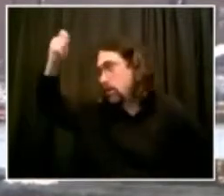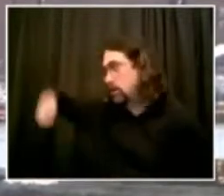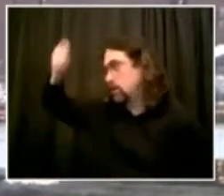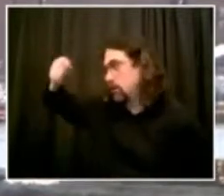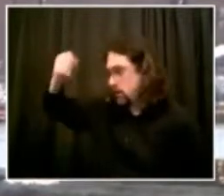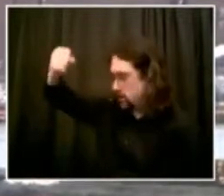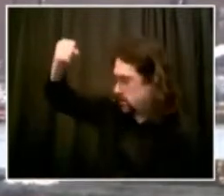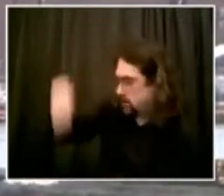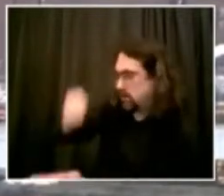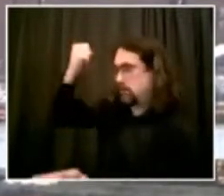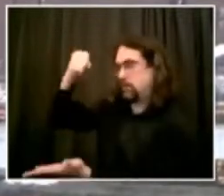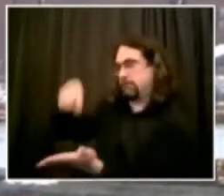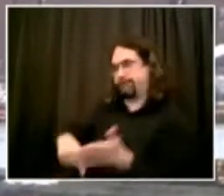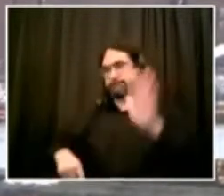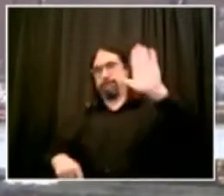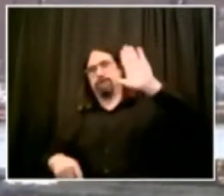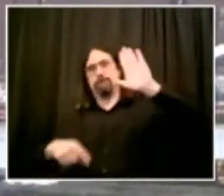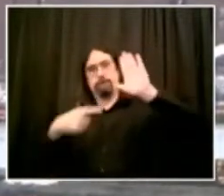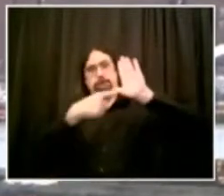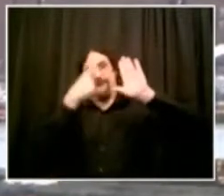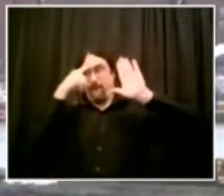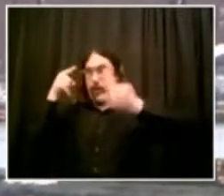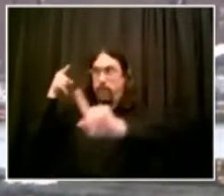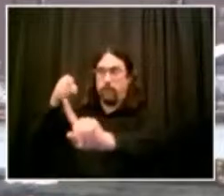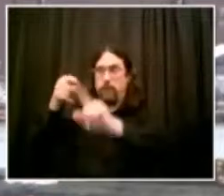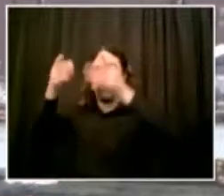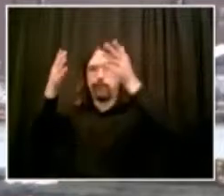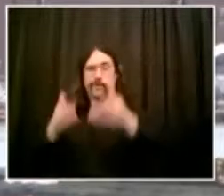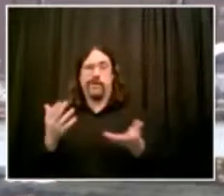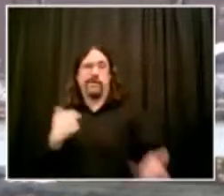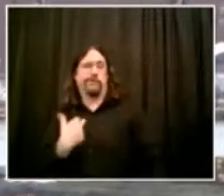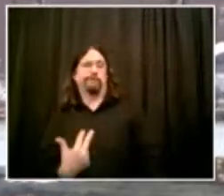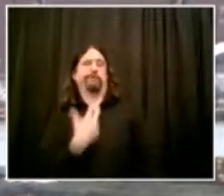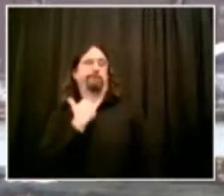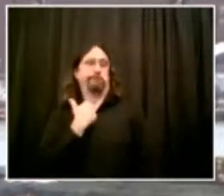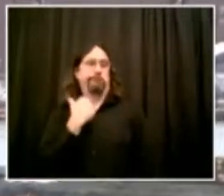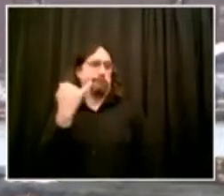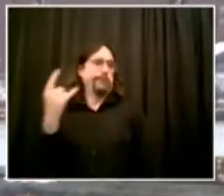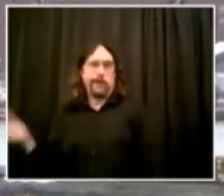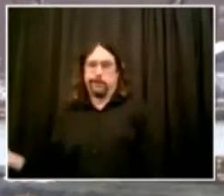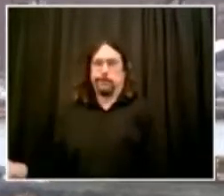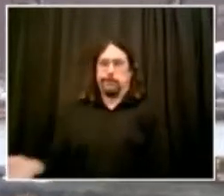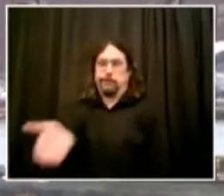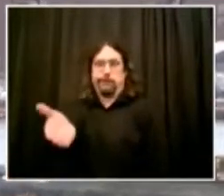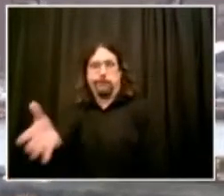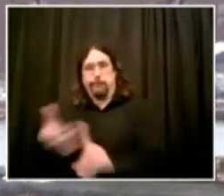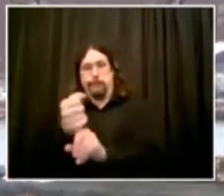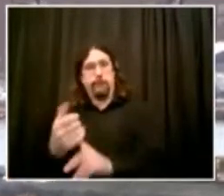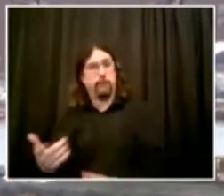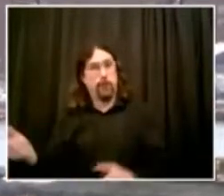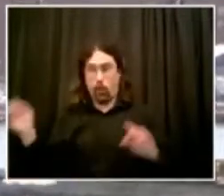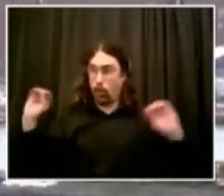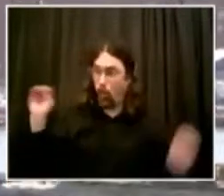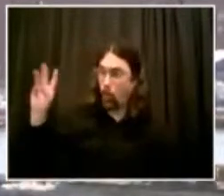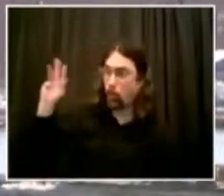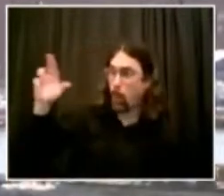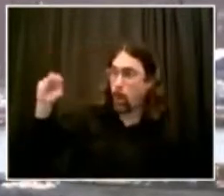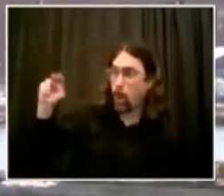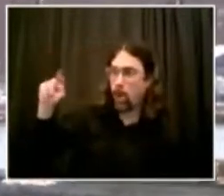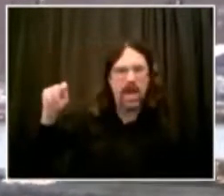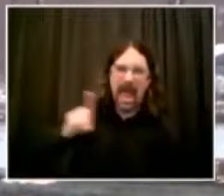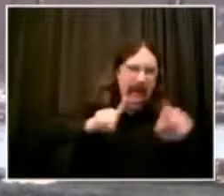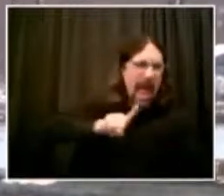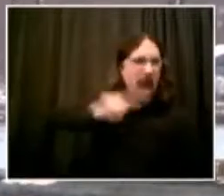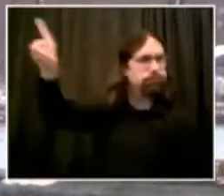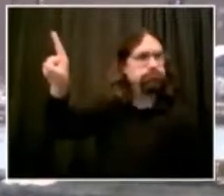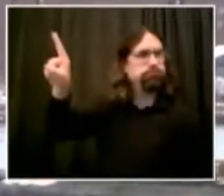and millions of dollars, which the city had to settle. We've seen some similar incidents this time around, people being detained for longer